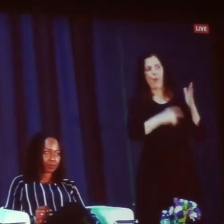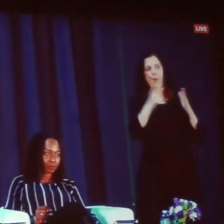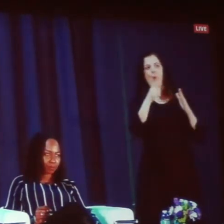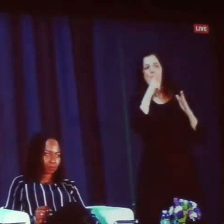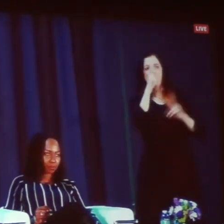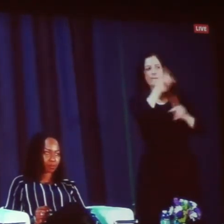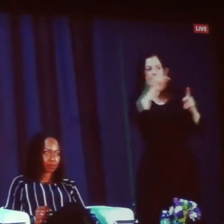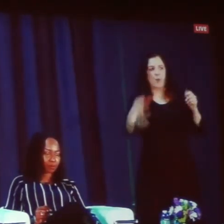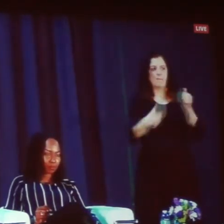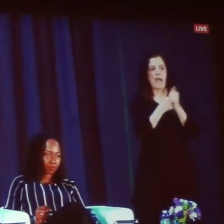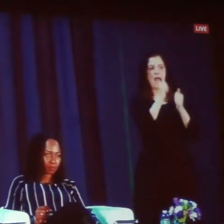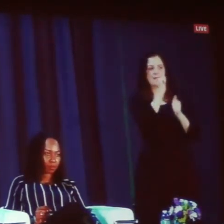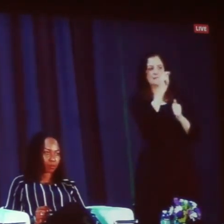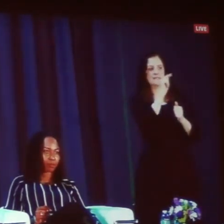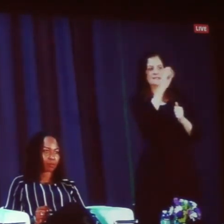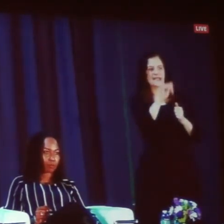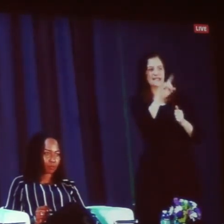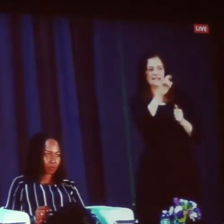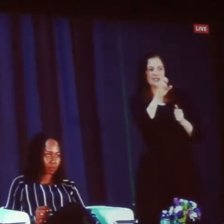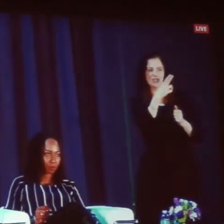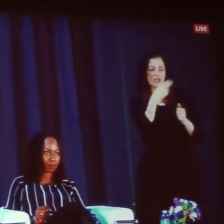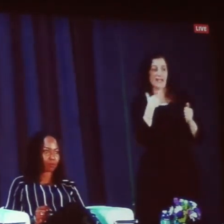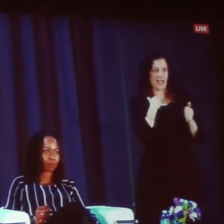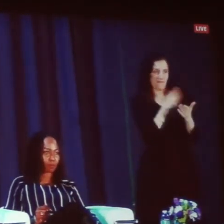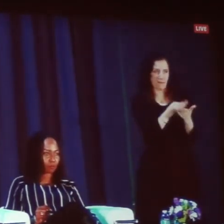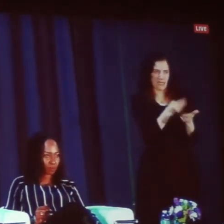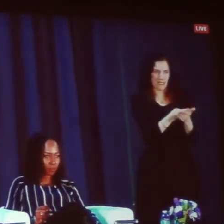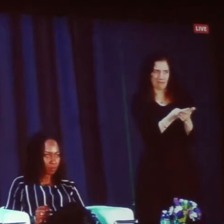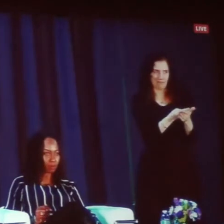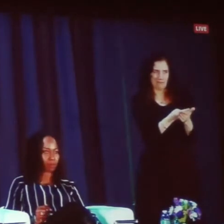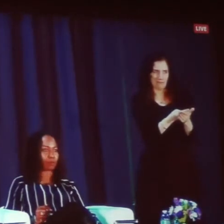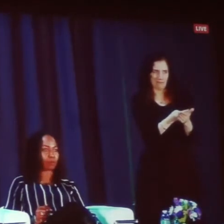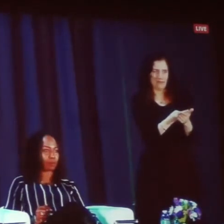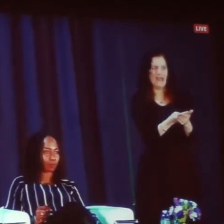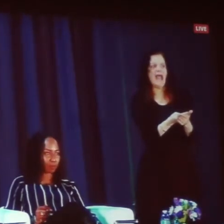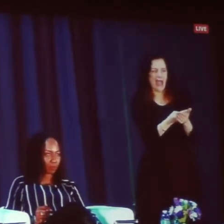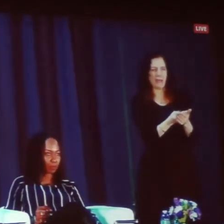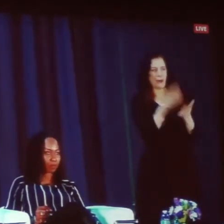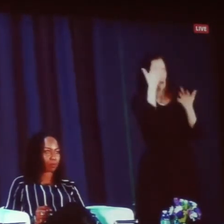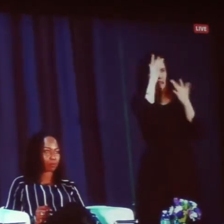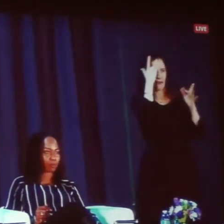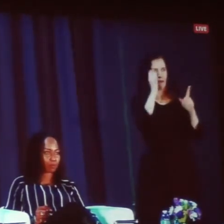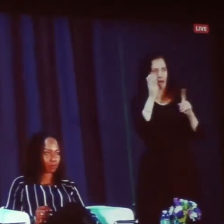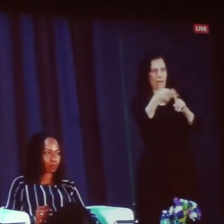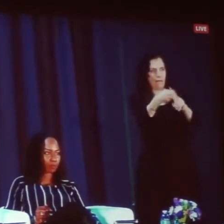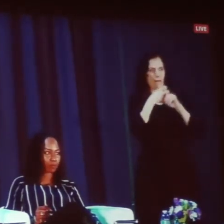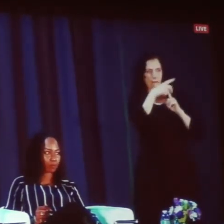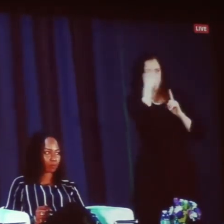and they're getting hip to trying to find Black folks to help move their agenda.